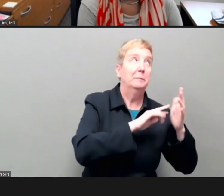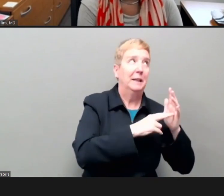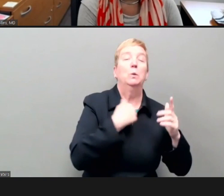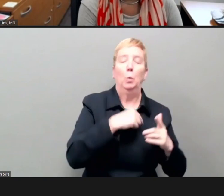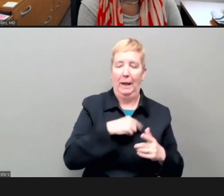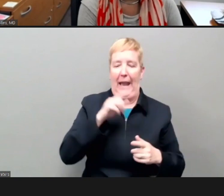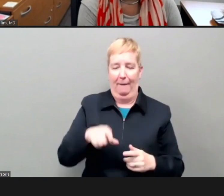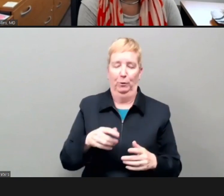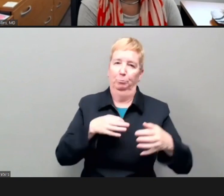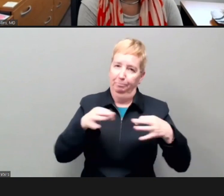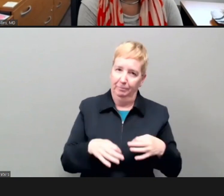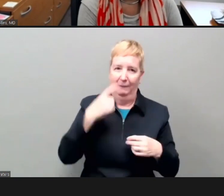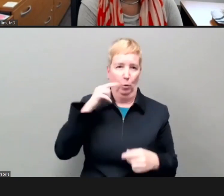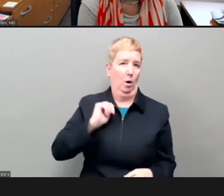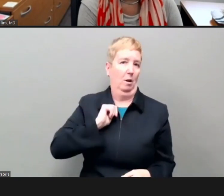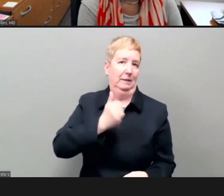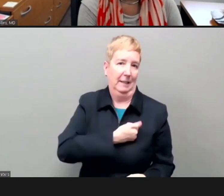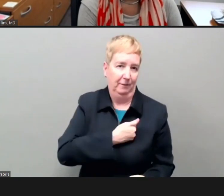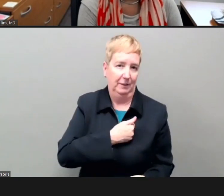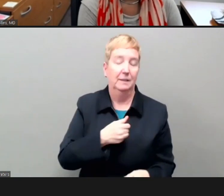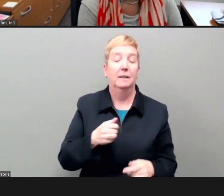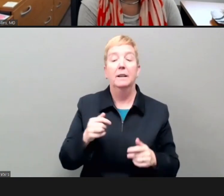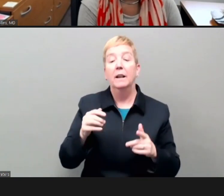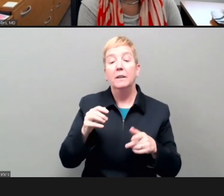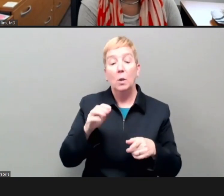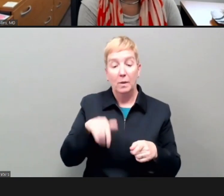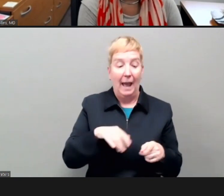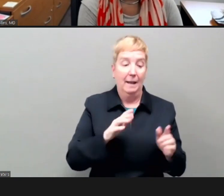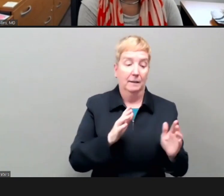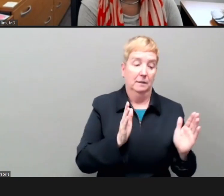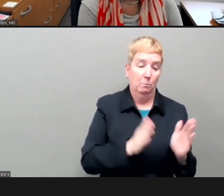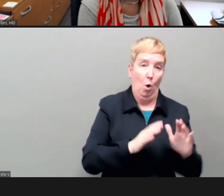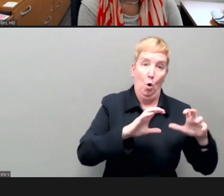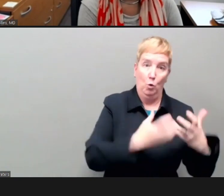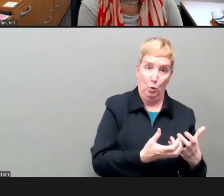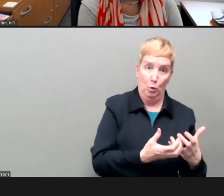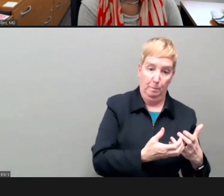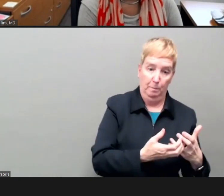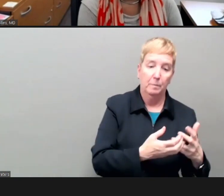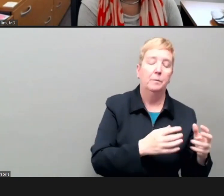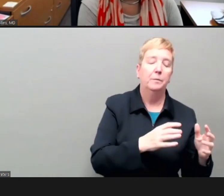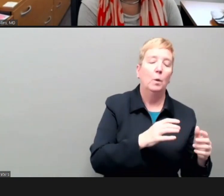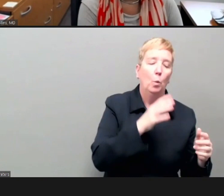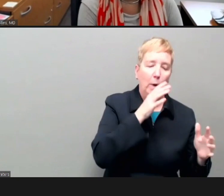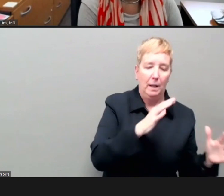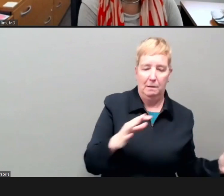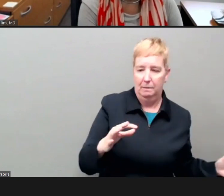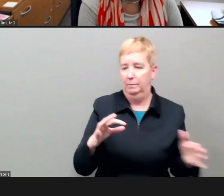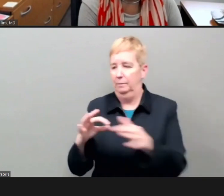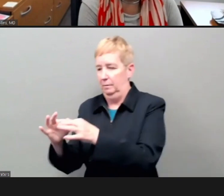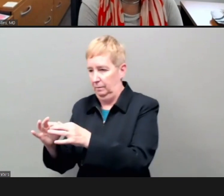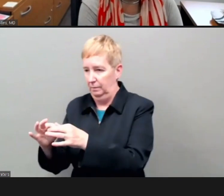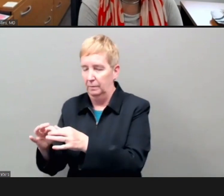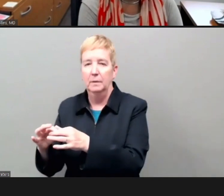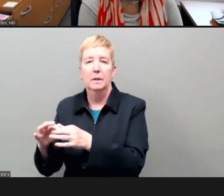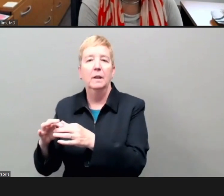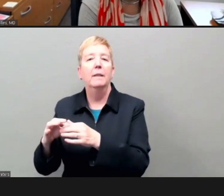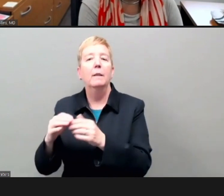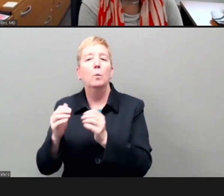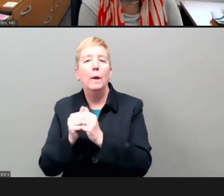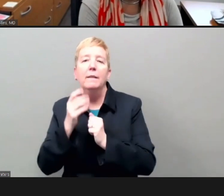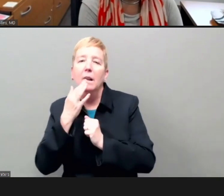least the near future, we're going to link that to the mass gathering size of the color